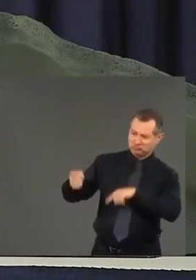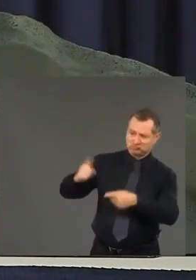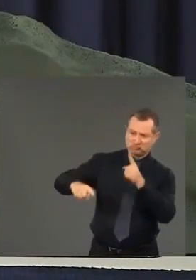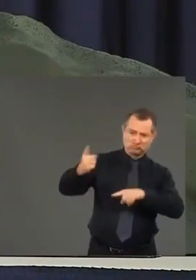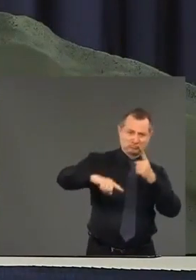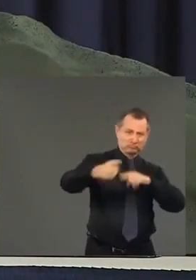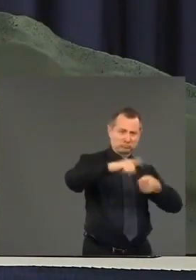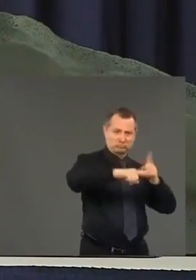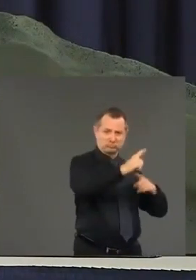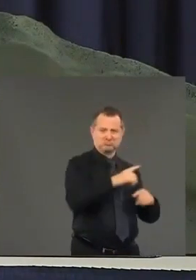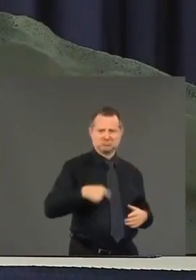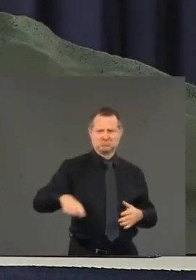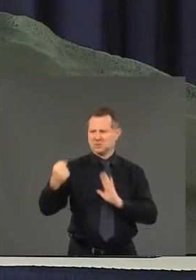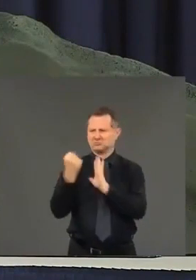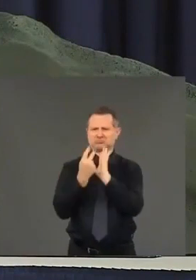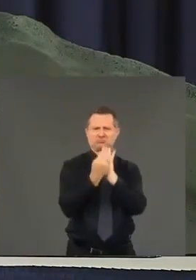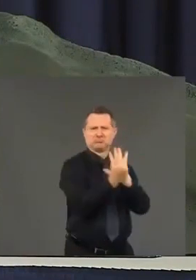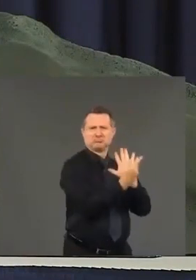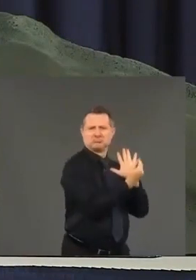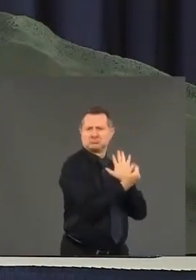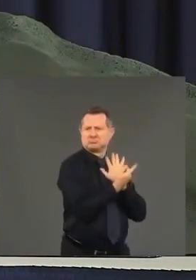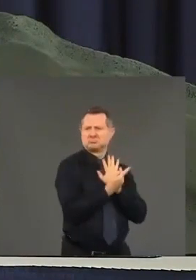worked very well. New York is a national